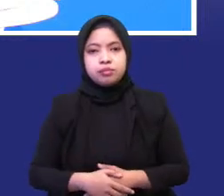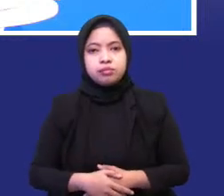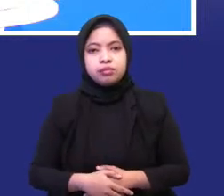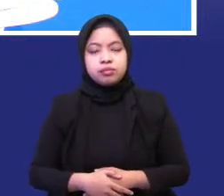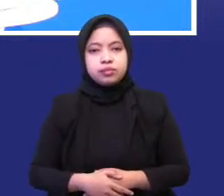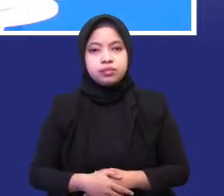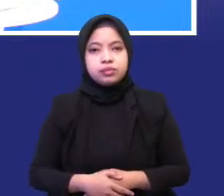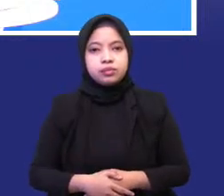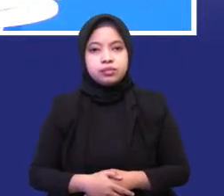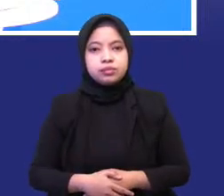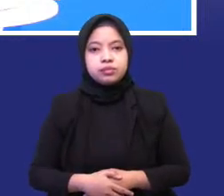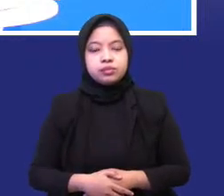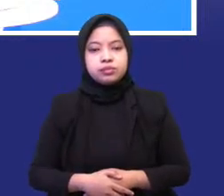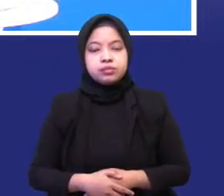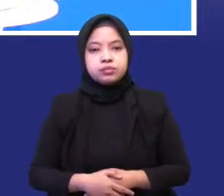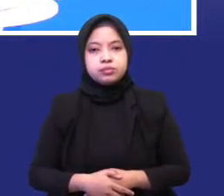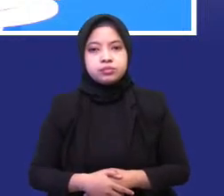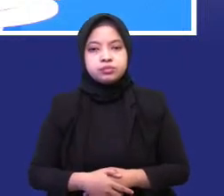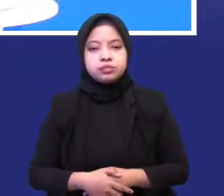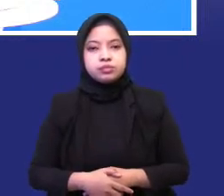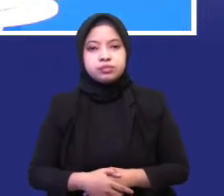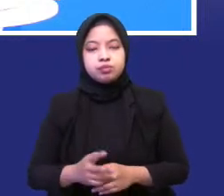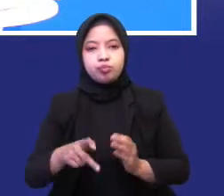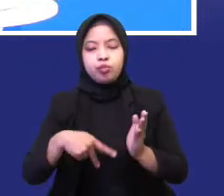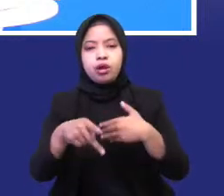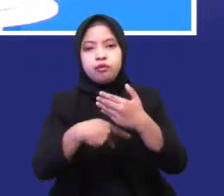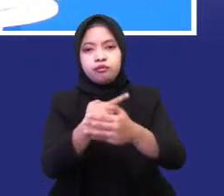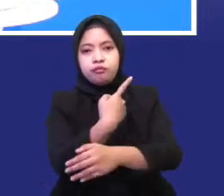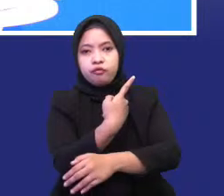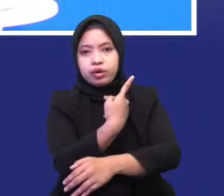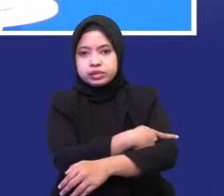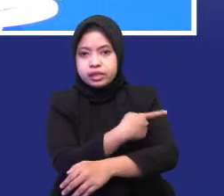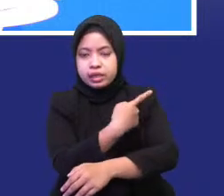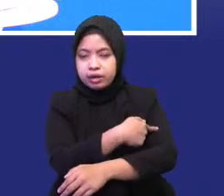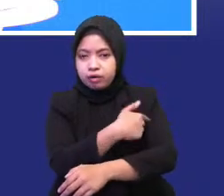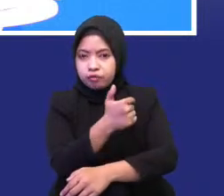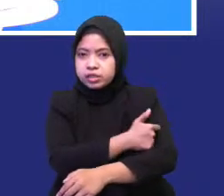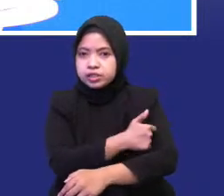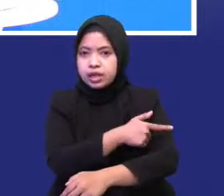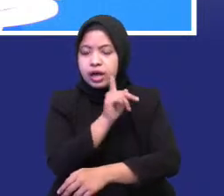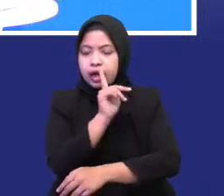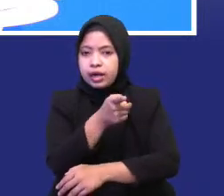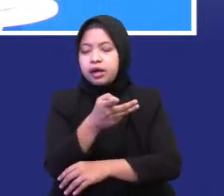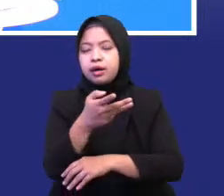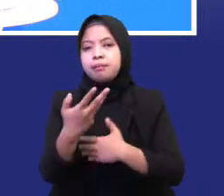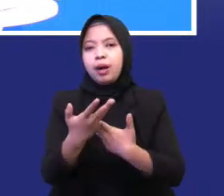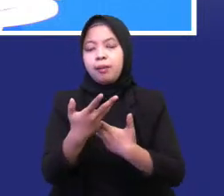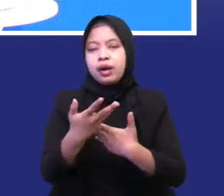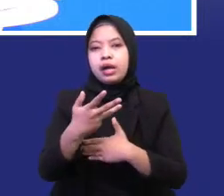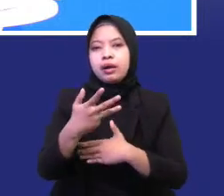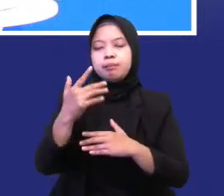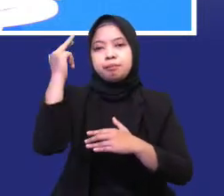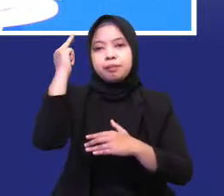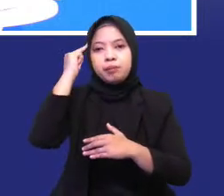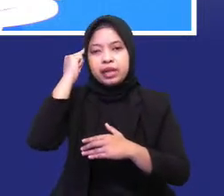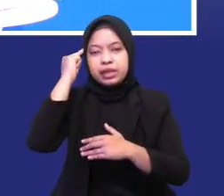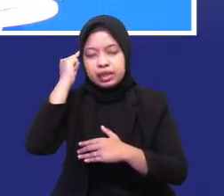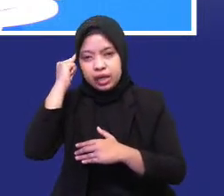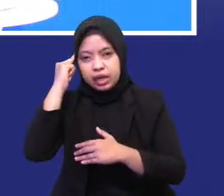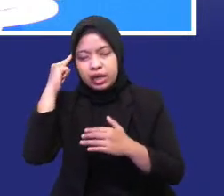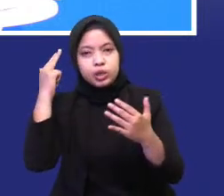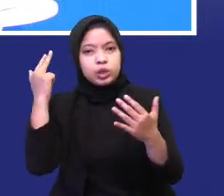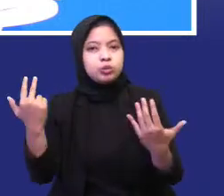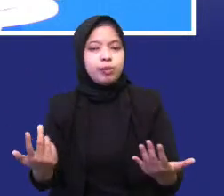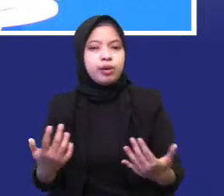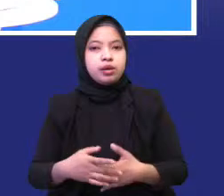white Merah Putih vaccine, and also when will the Indonesian government provide booster vaccines for